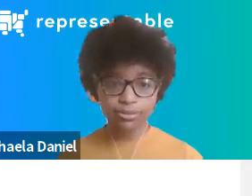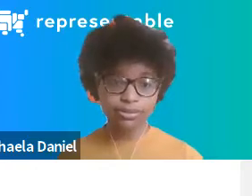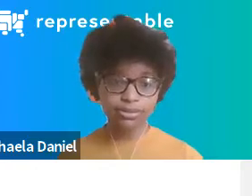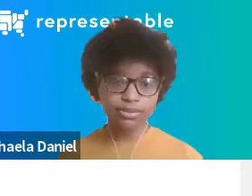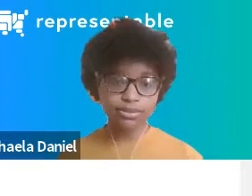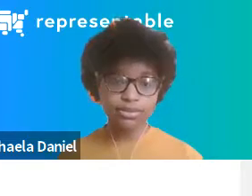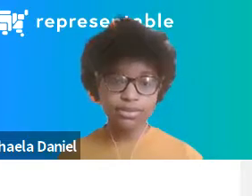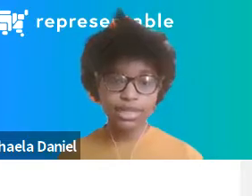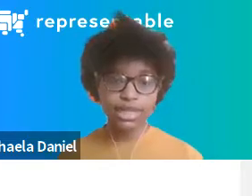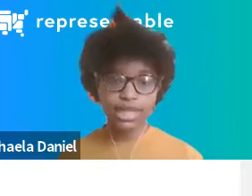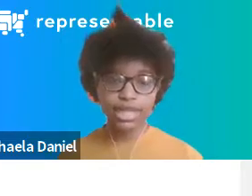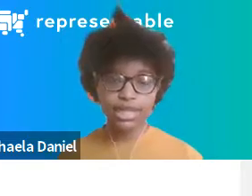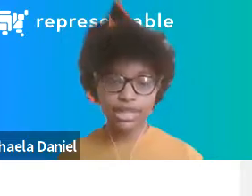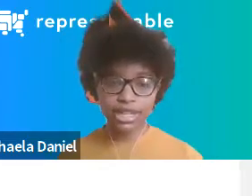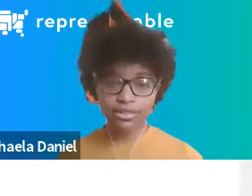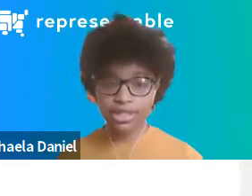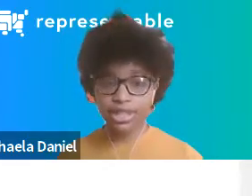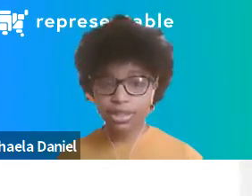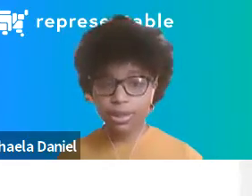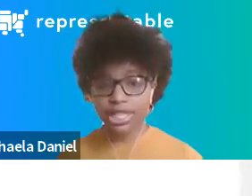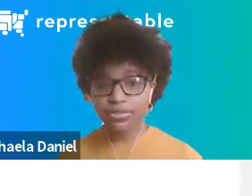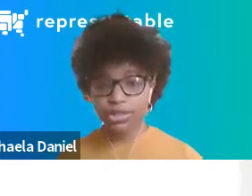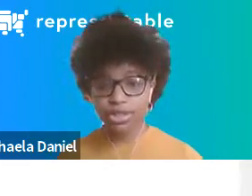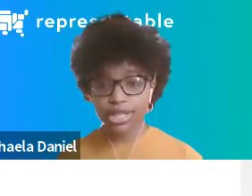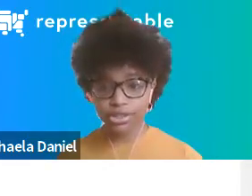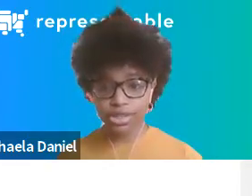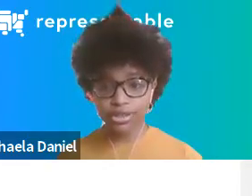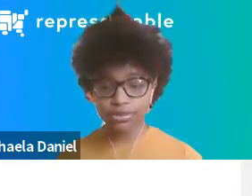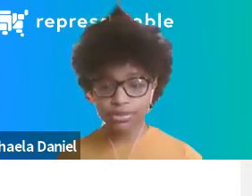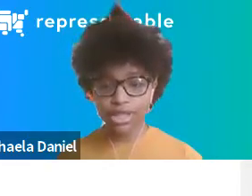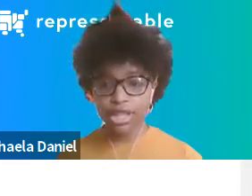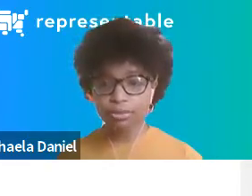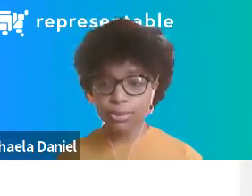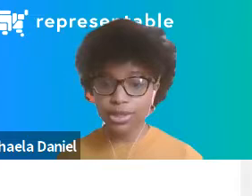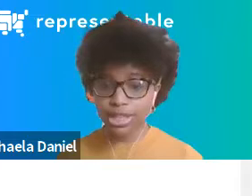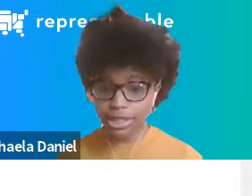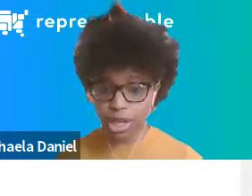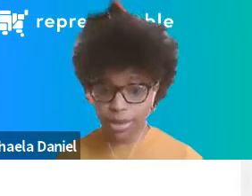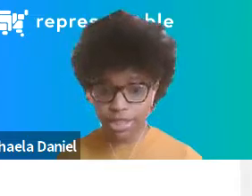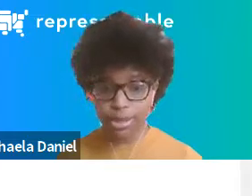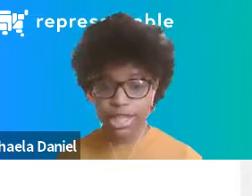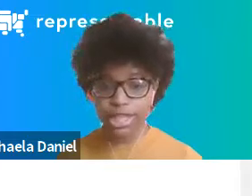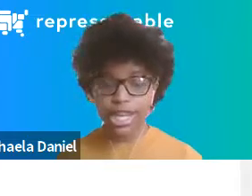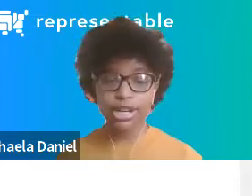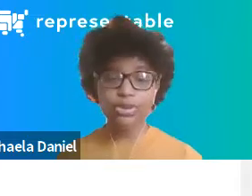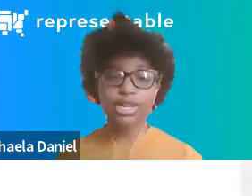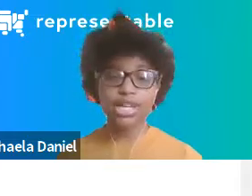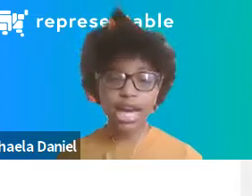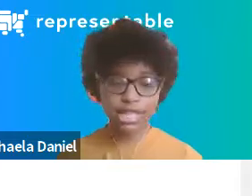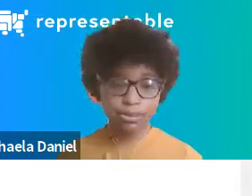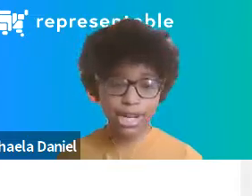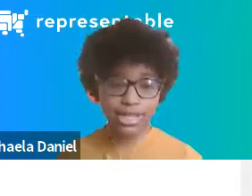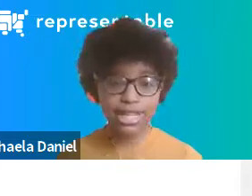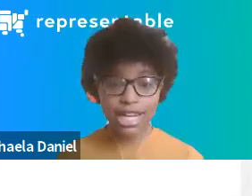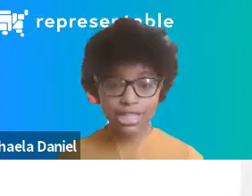Illinois. And then the definition of communities of interest in your state. People will then click Draw My Community and go through the